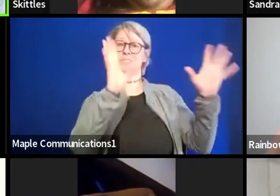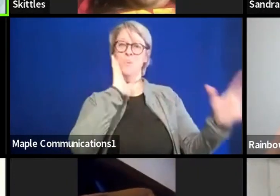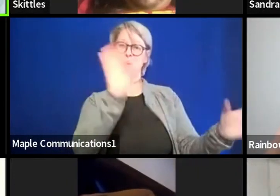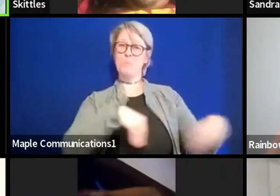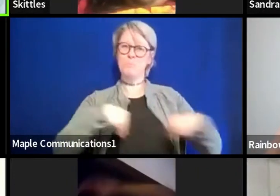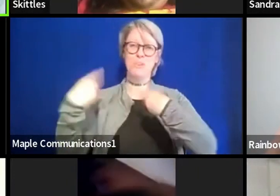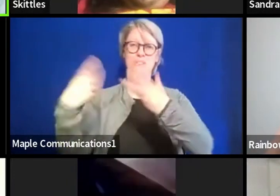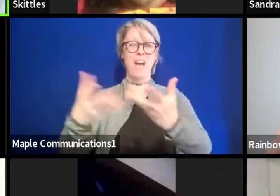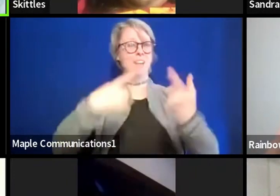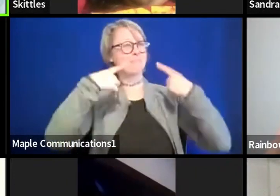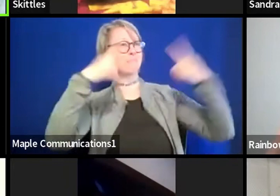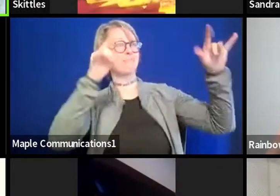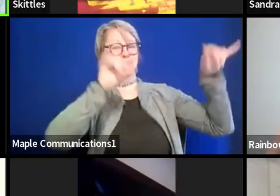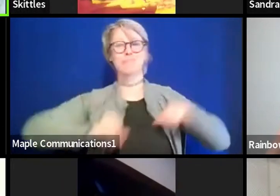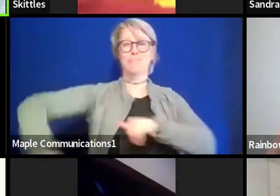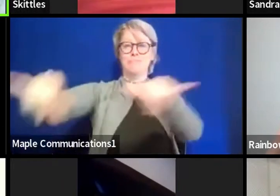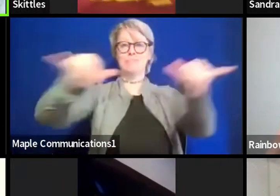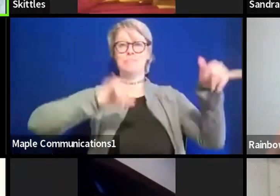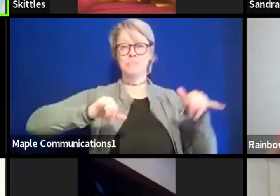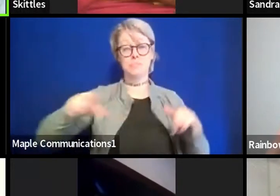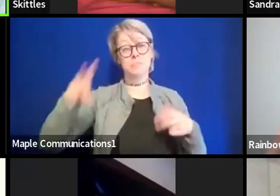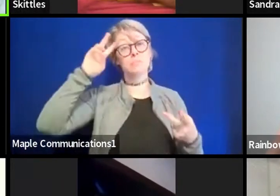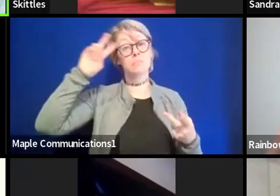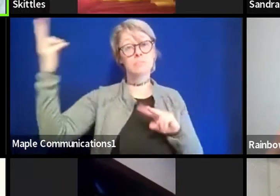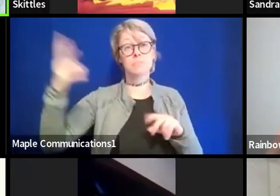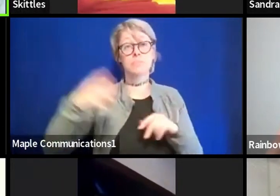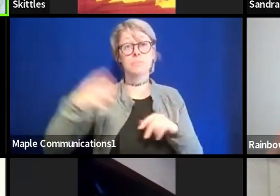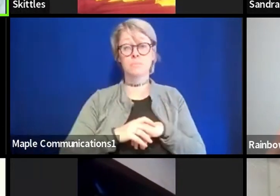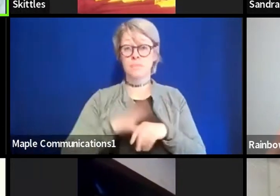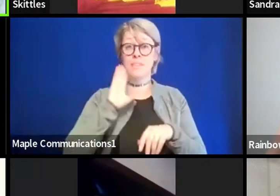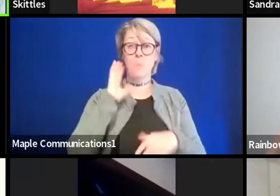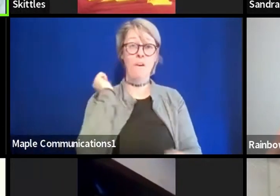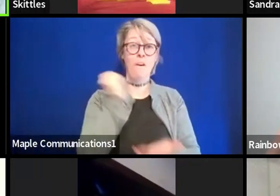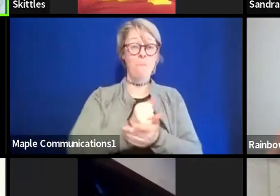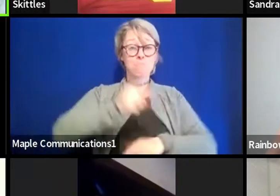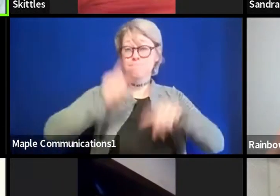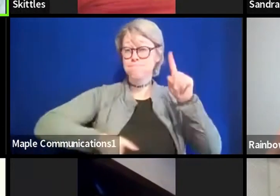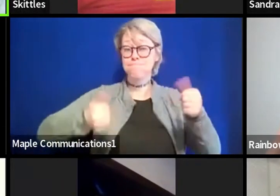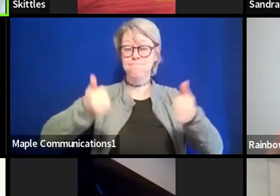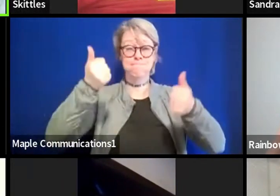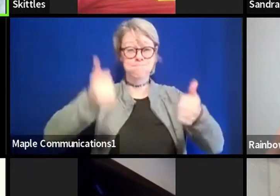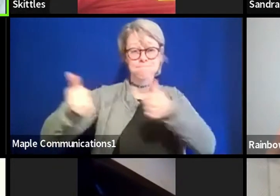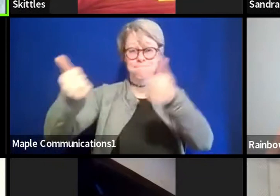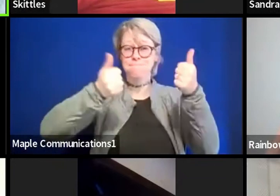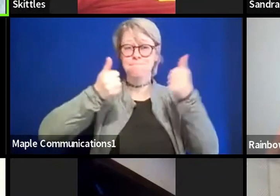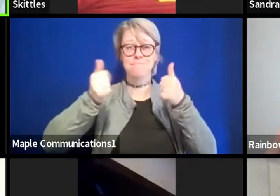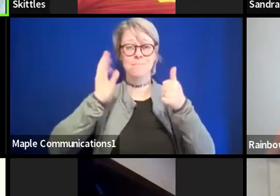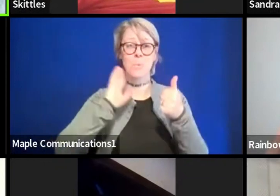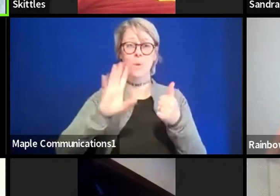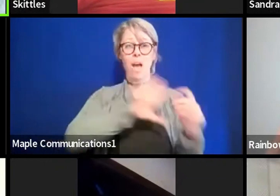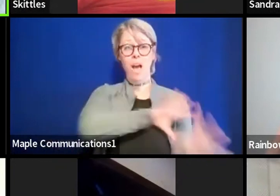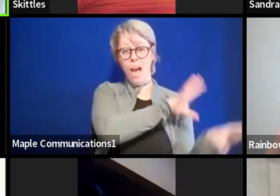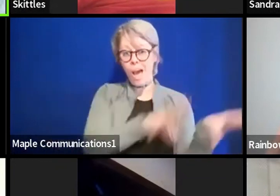that works the same for everybody, that helps us all, that comes in like a knight in shining